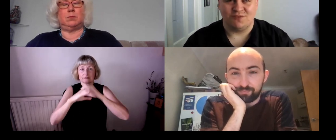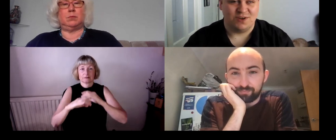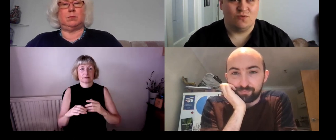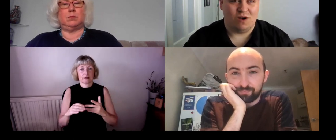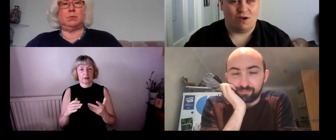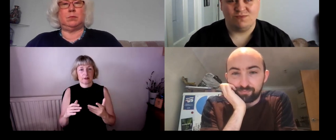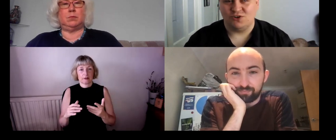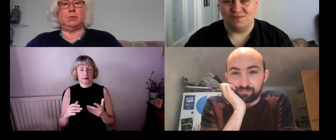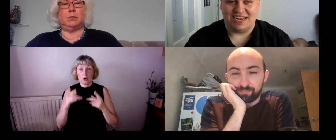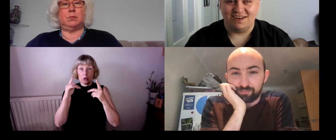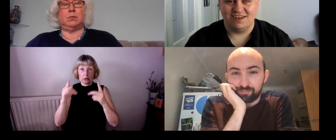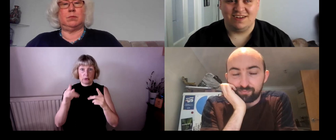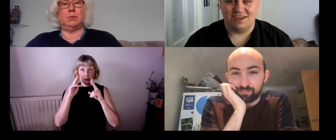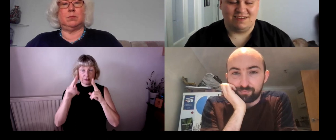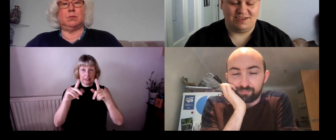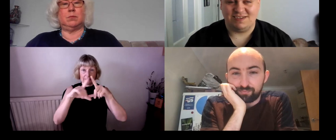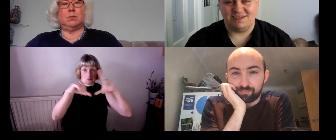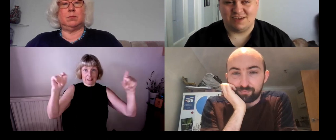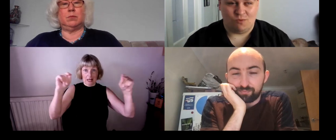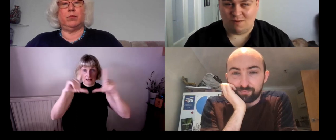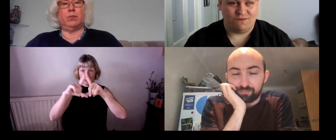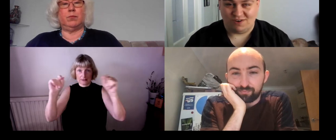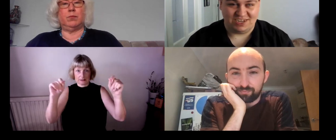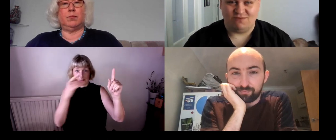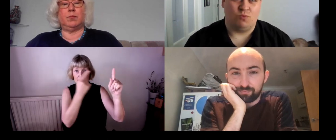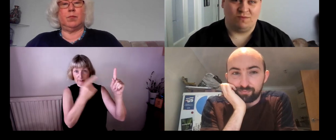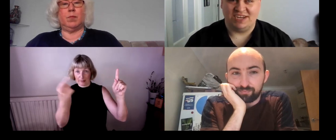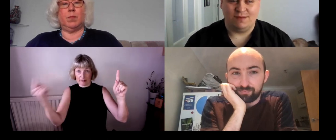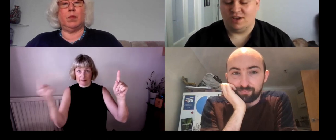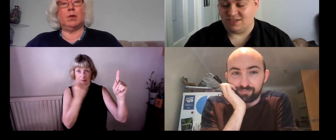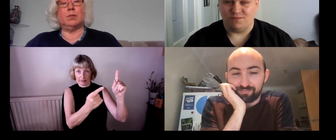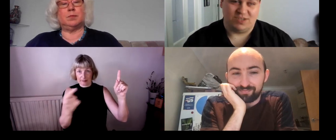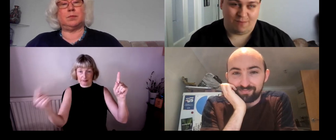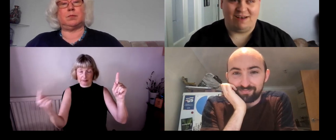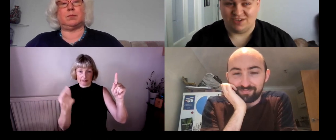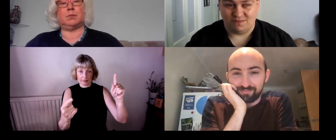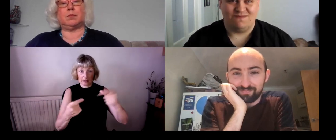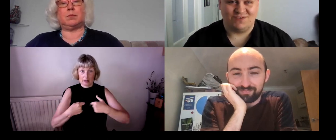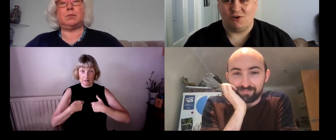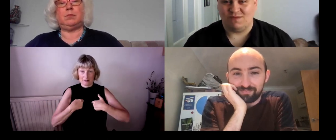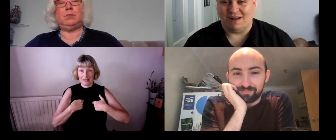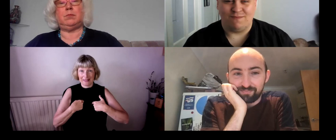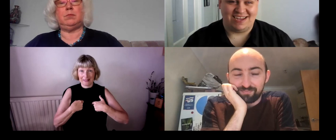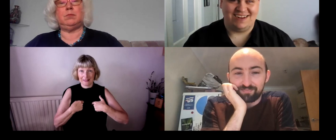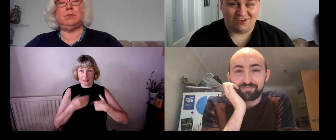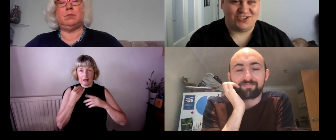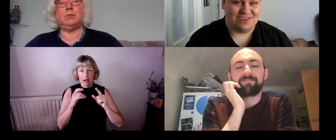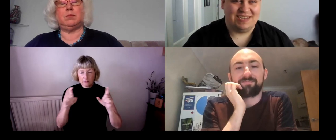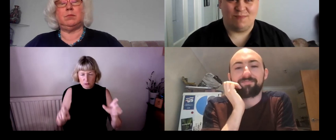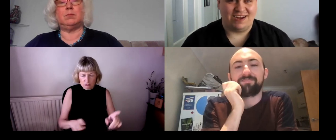on Zoom where I'm zoomed in. Don't worry, I'm not focusing on one particular person. I'm using my mouse and I'm scrolling around,